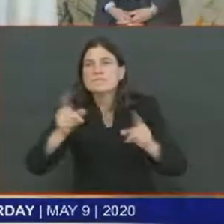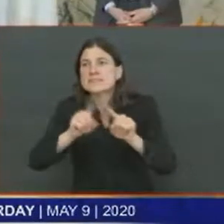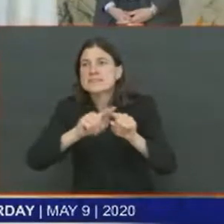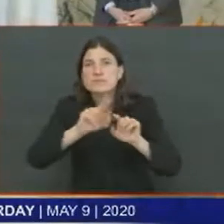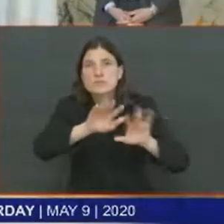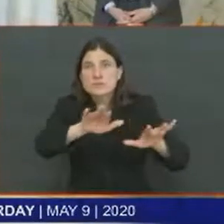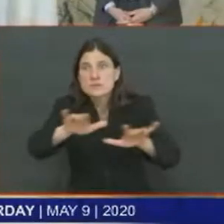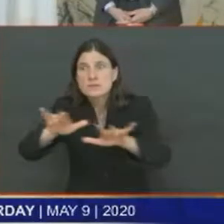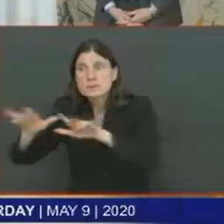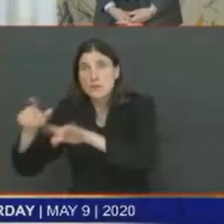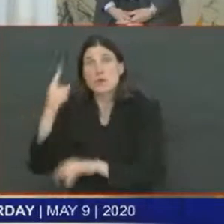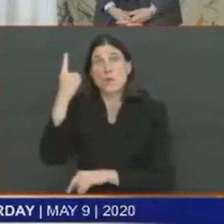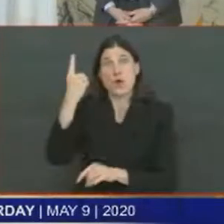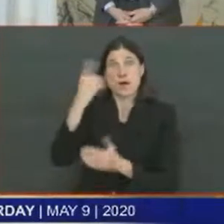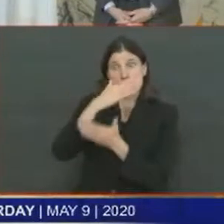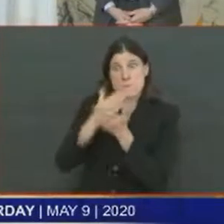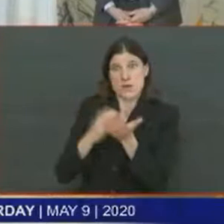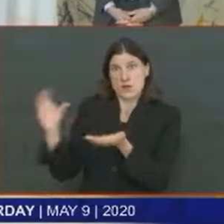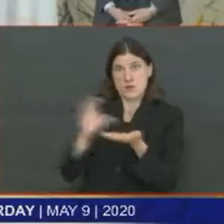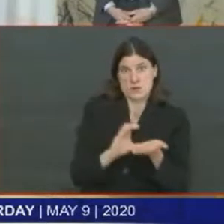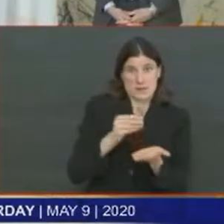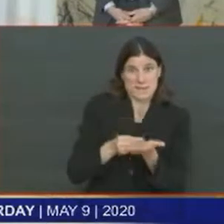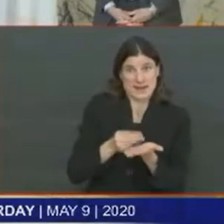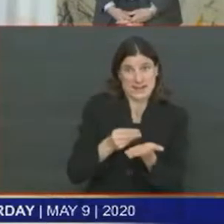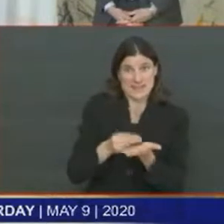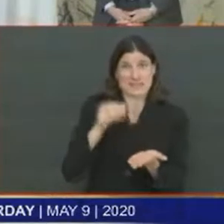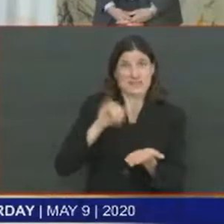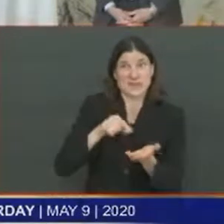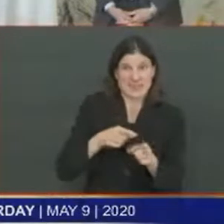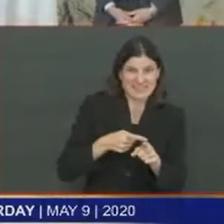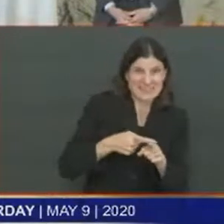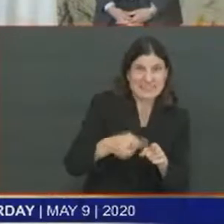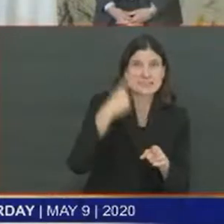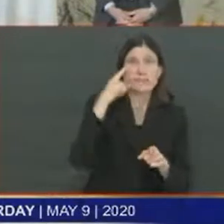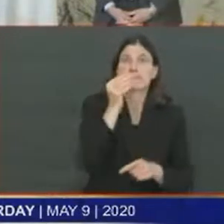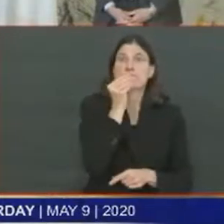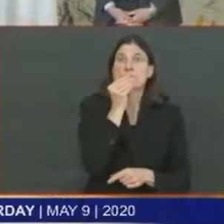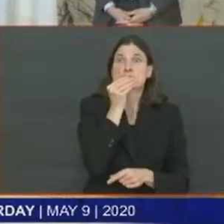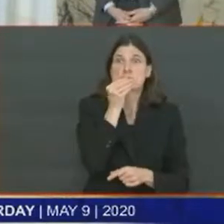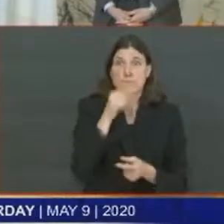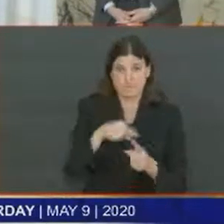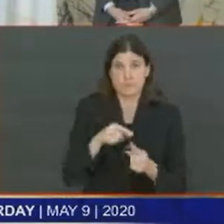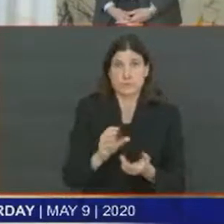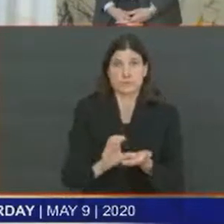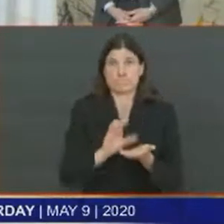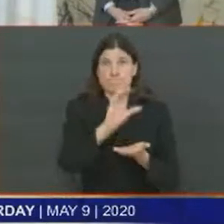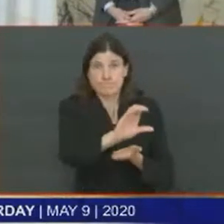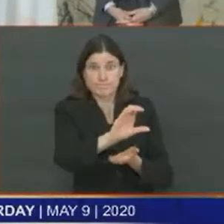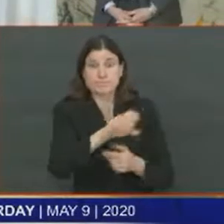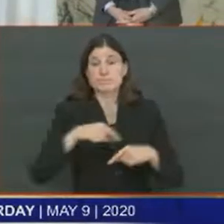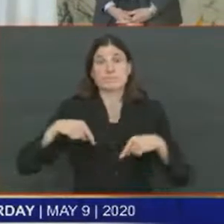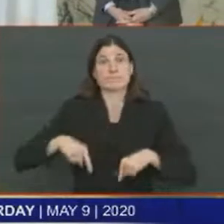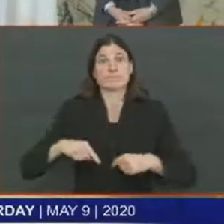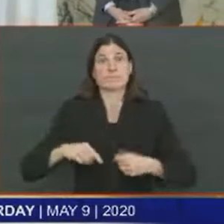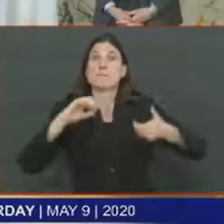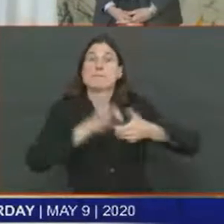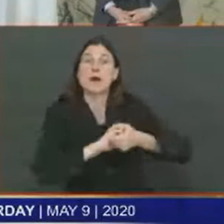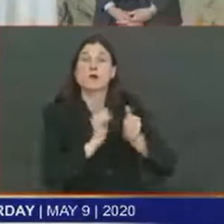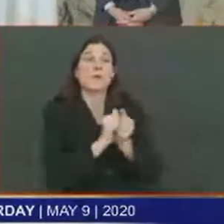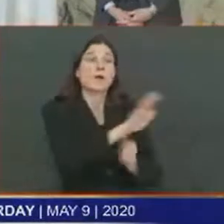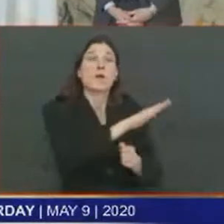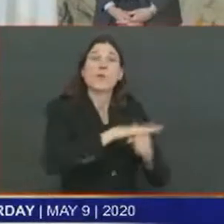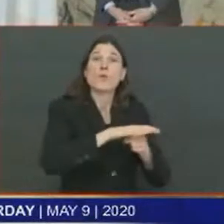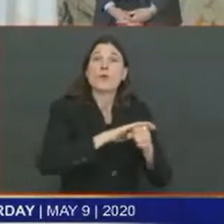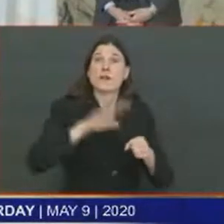Agriculture partners with local food distributors whose local workforces have been harmed